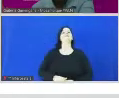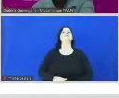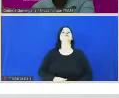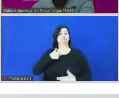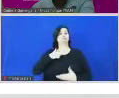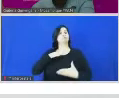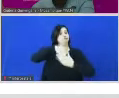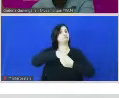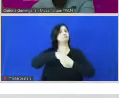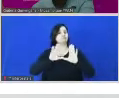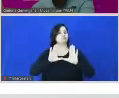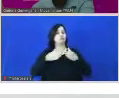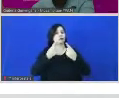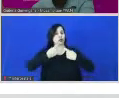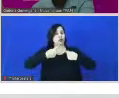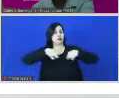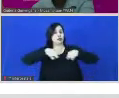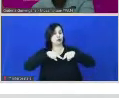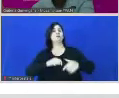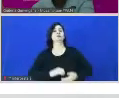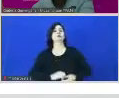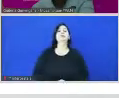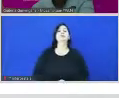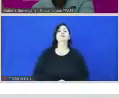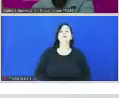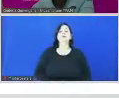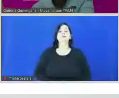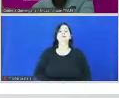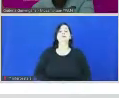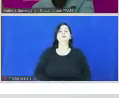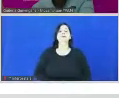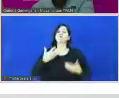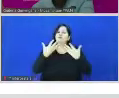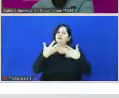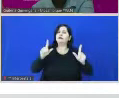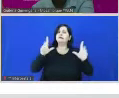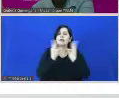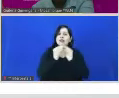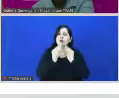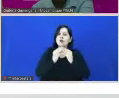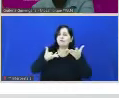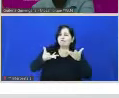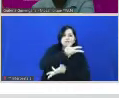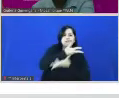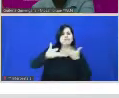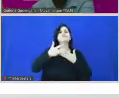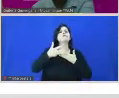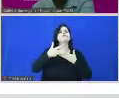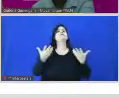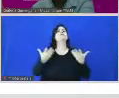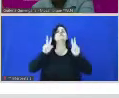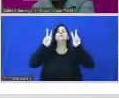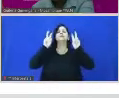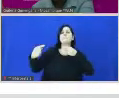designate spokesperson, the political party in power recommended the vote for continuity on a man who is there for more than